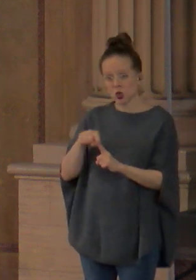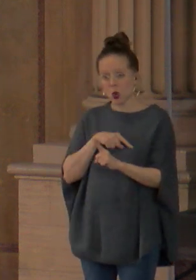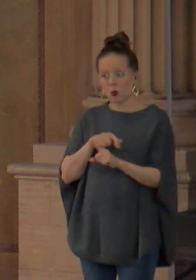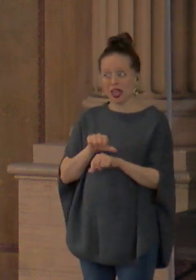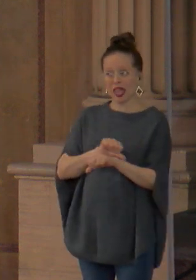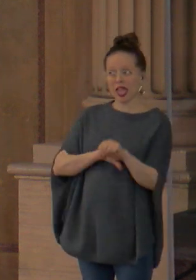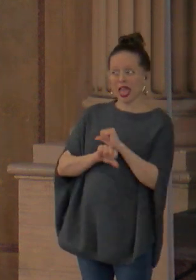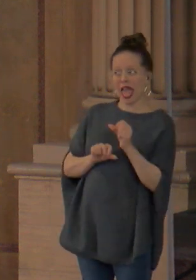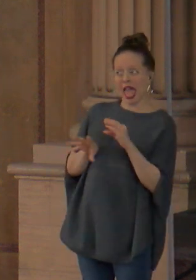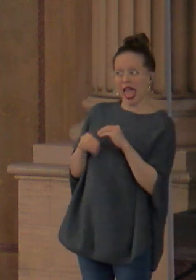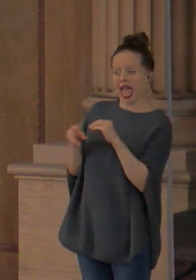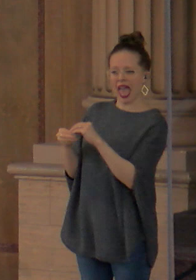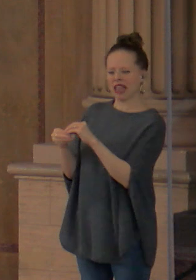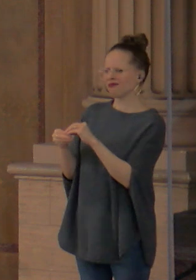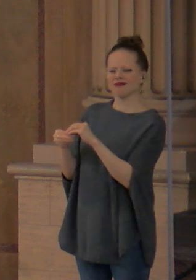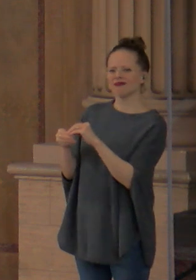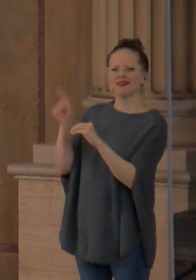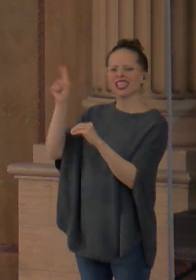carries us there.